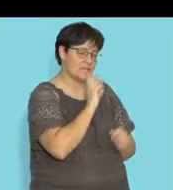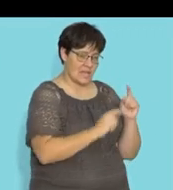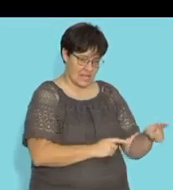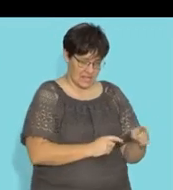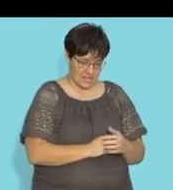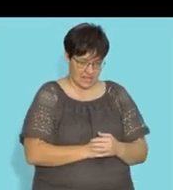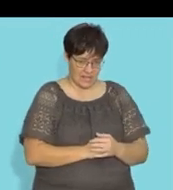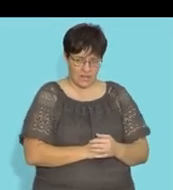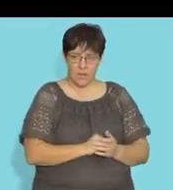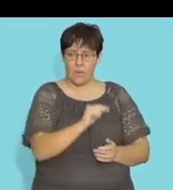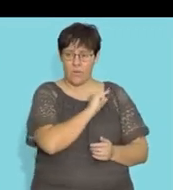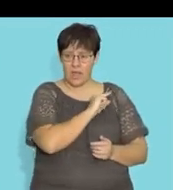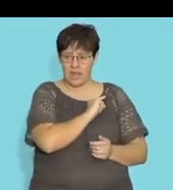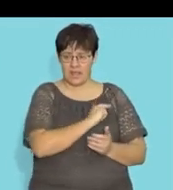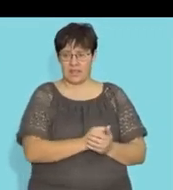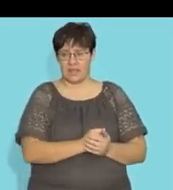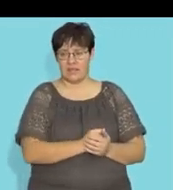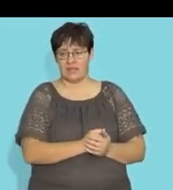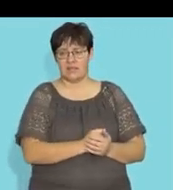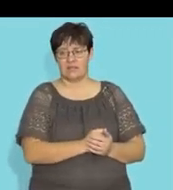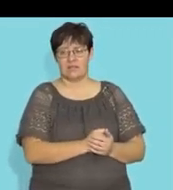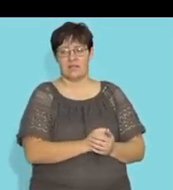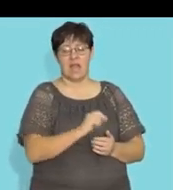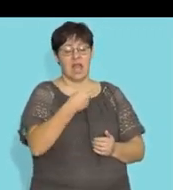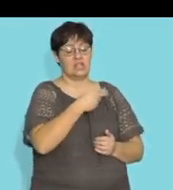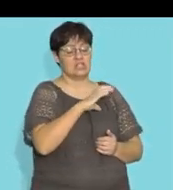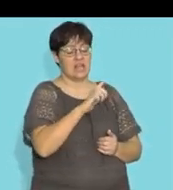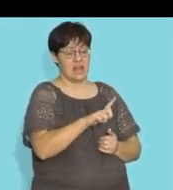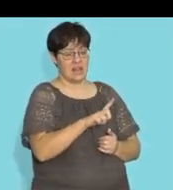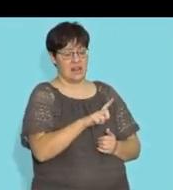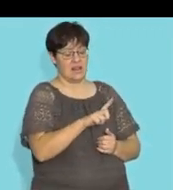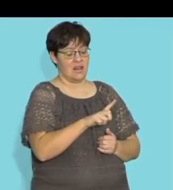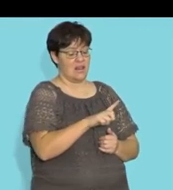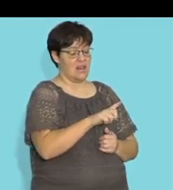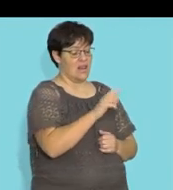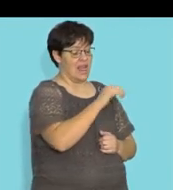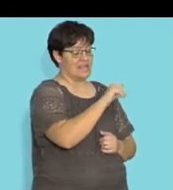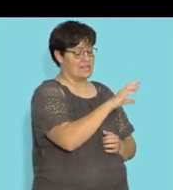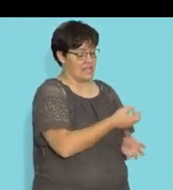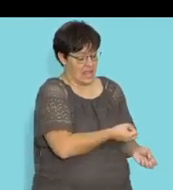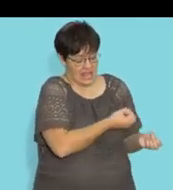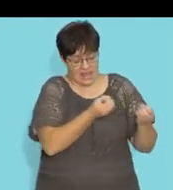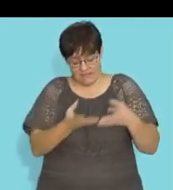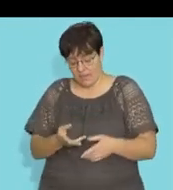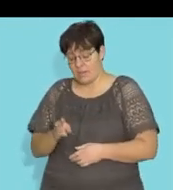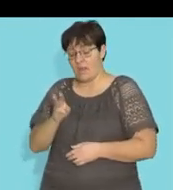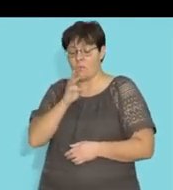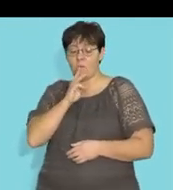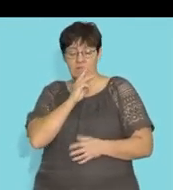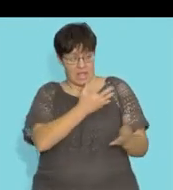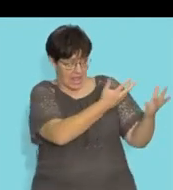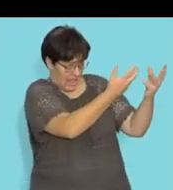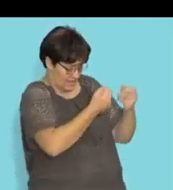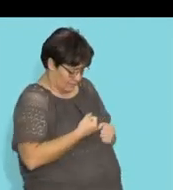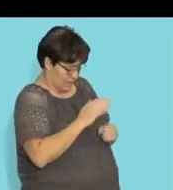and we know that because hydrochloric acid is the acid, that means that water is